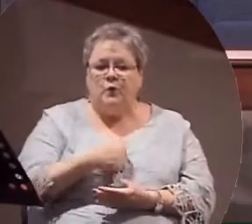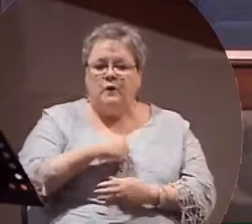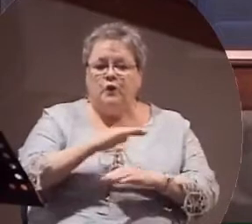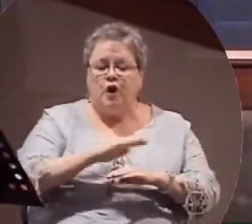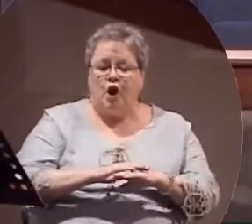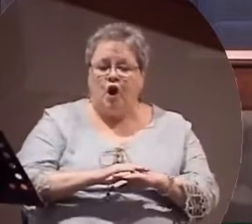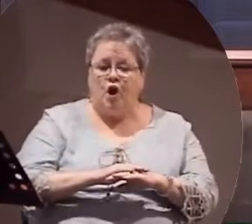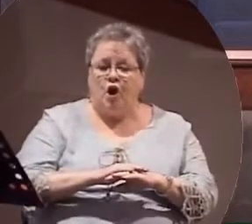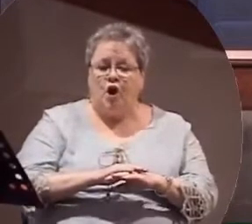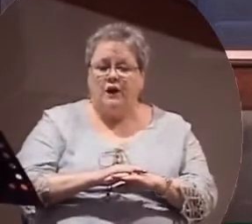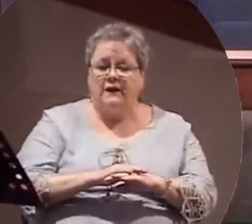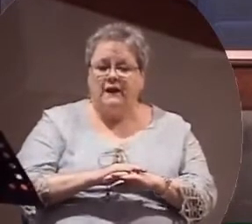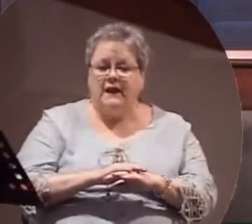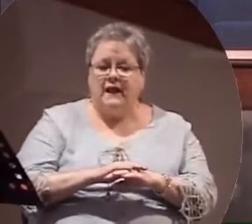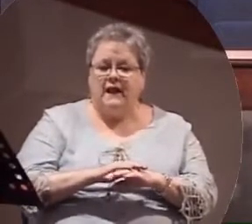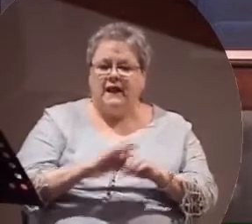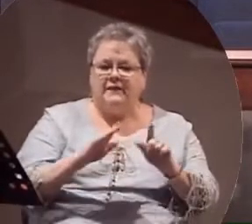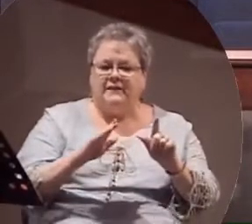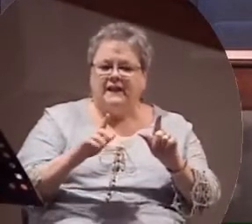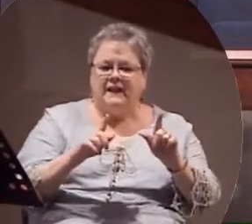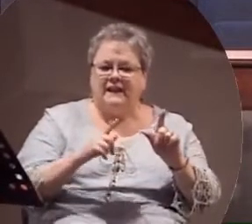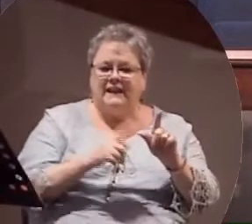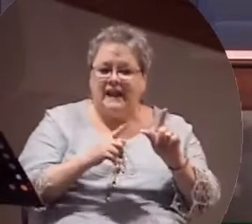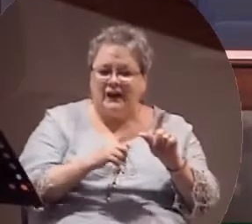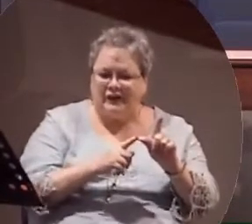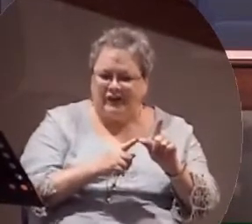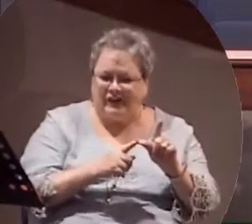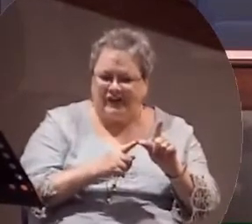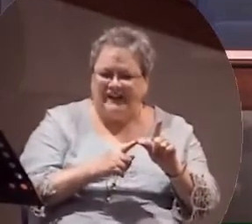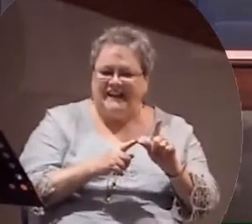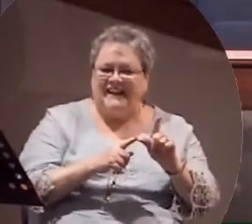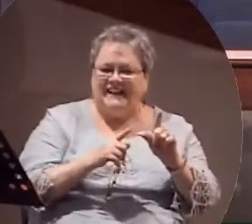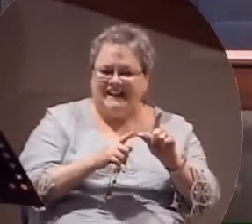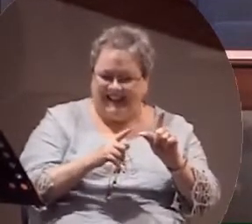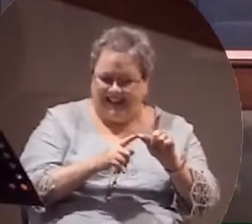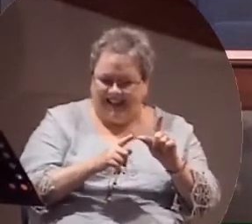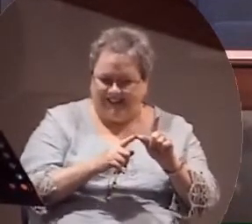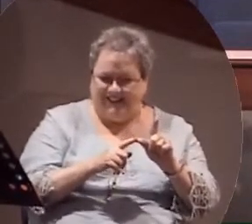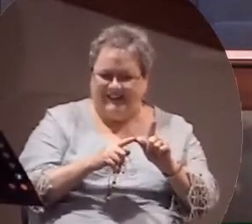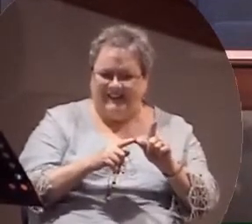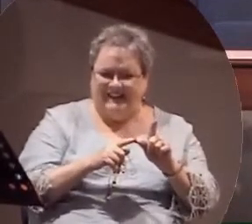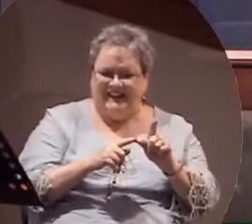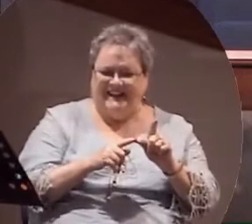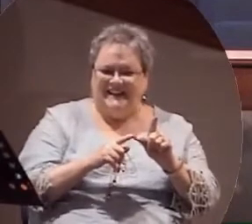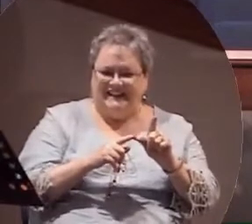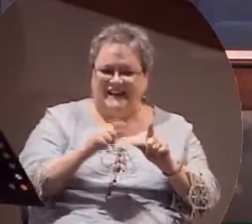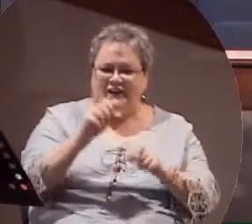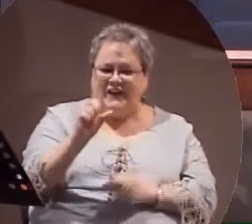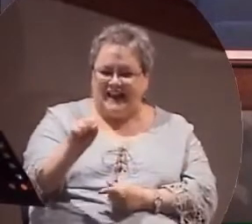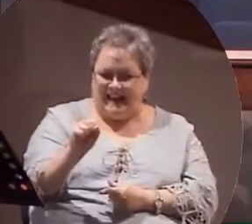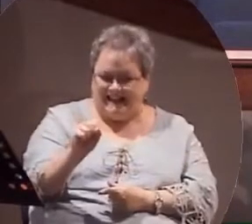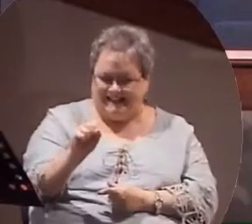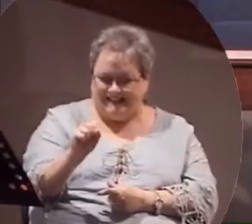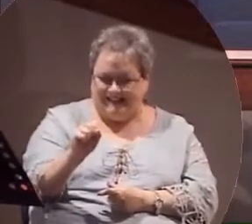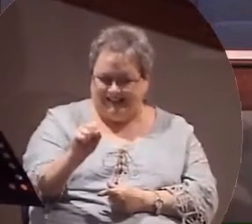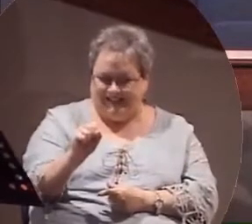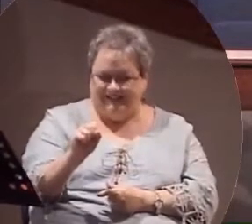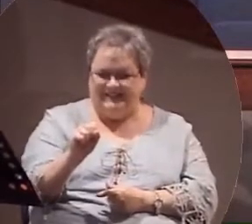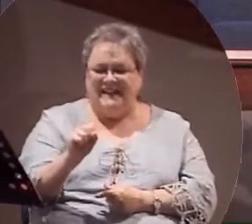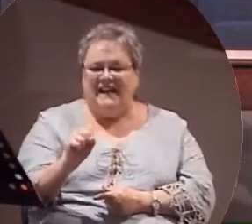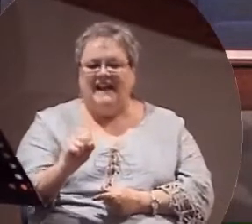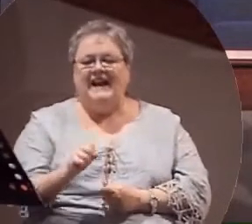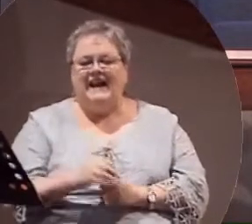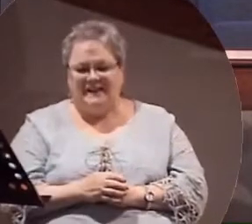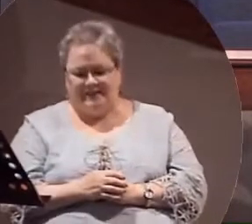letter S. And I mentioned several words in our Bible that begin with the letter S that you and I ought to